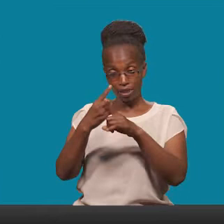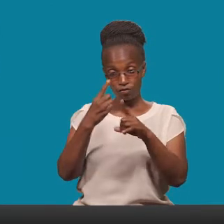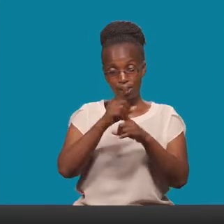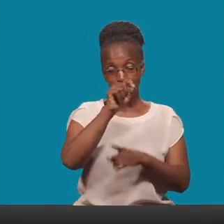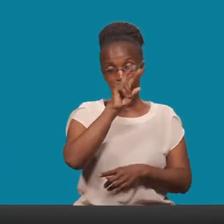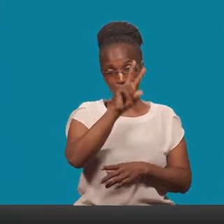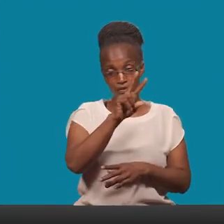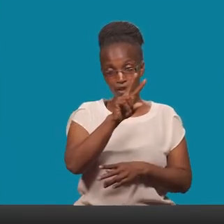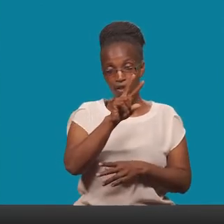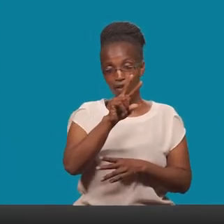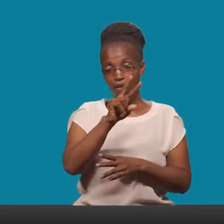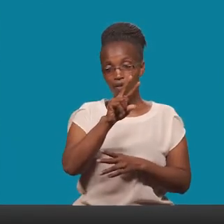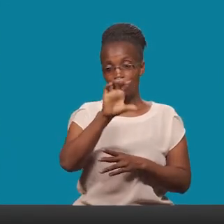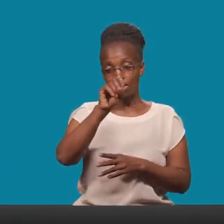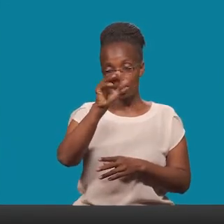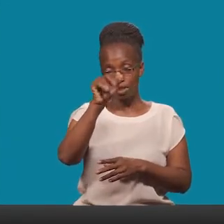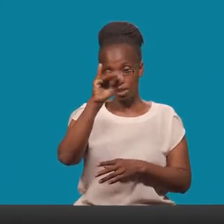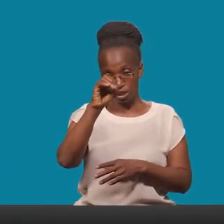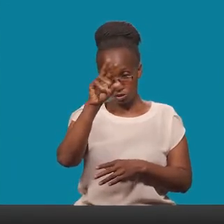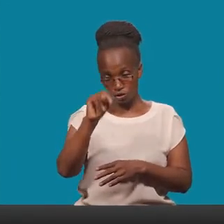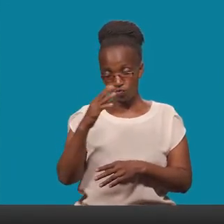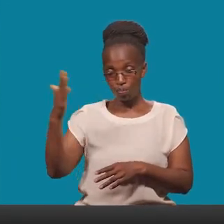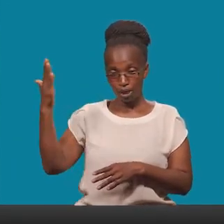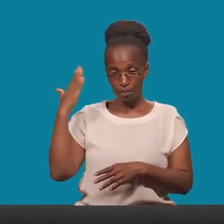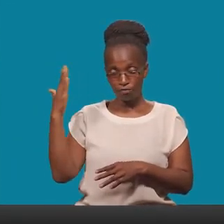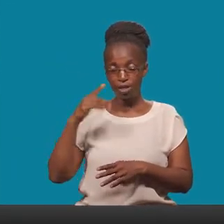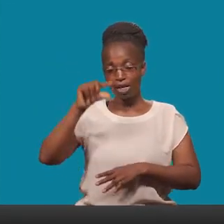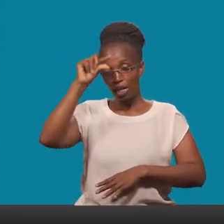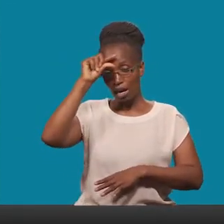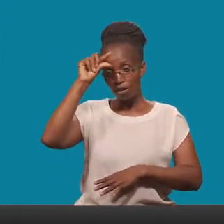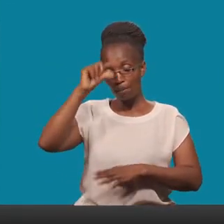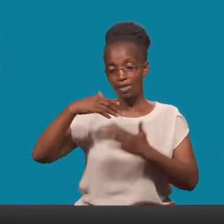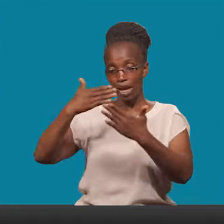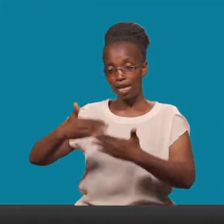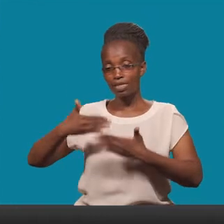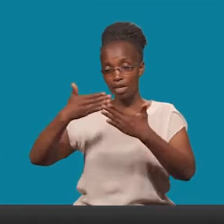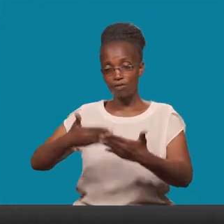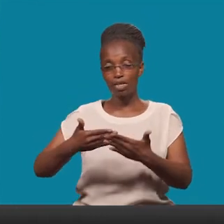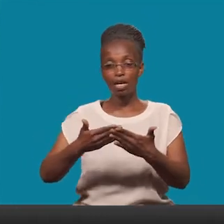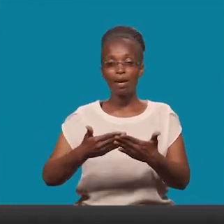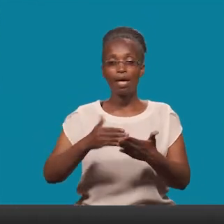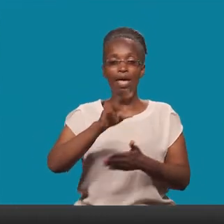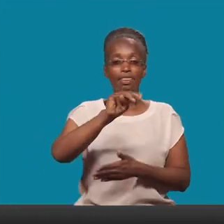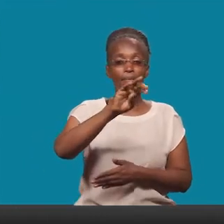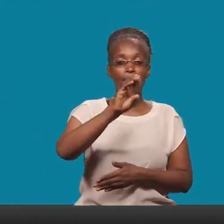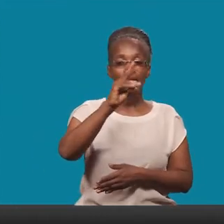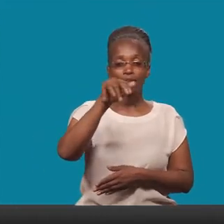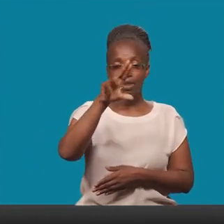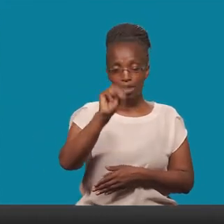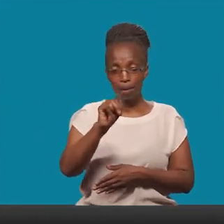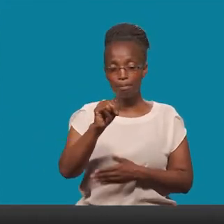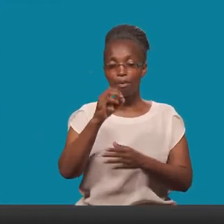jobs, through our expansion of the digital space, the government has enabled small and